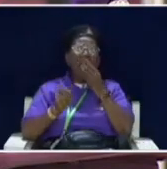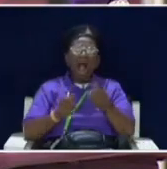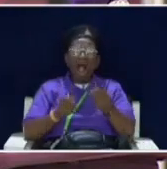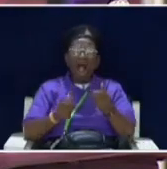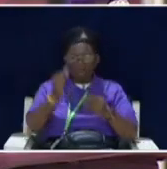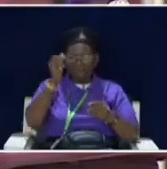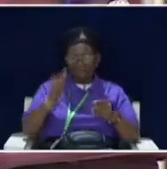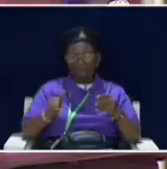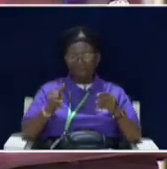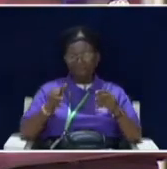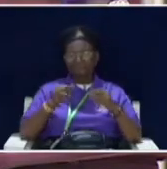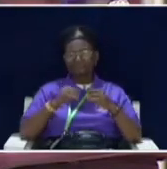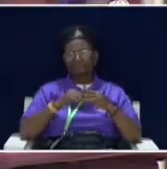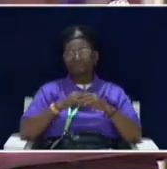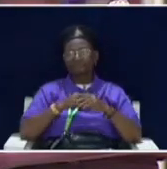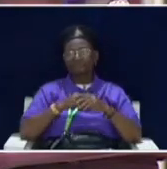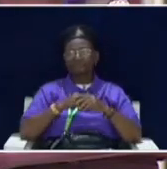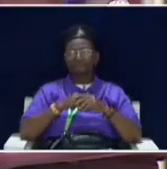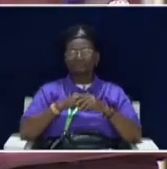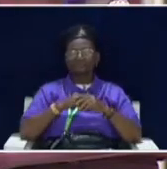speedily.